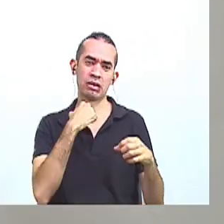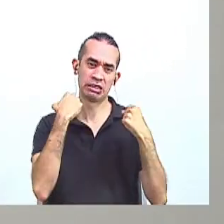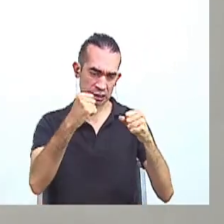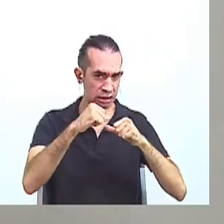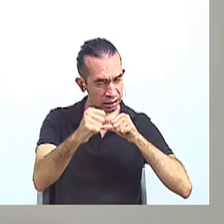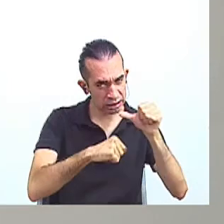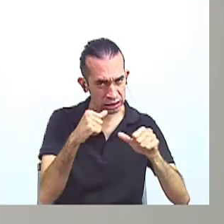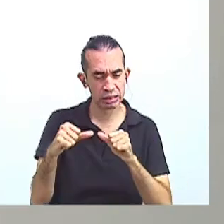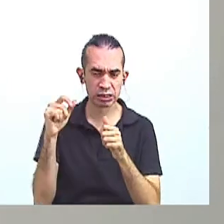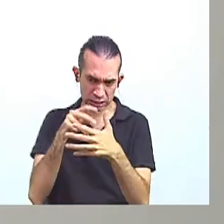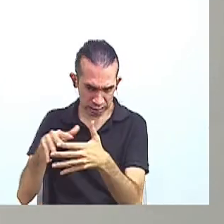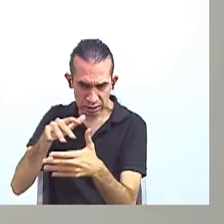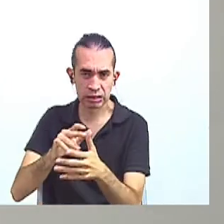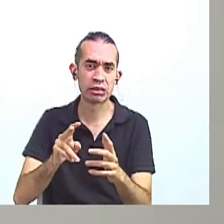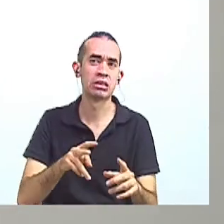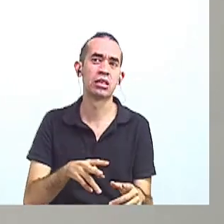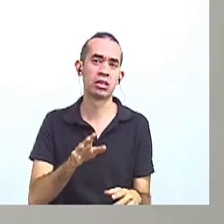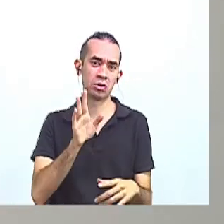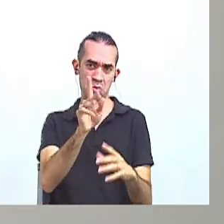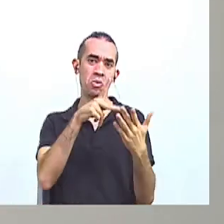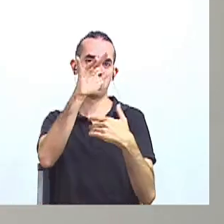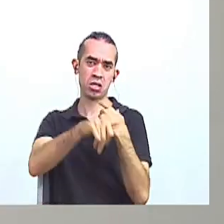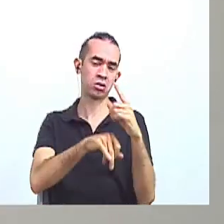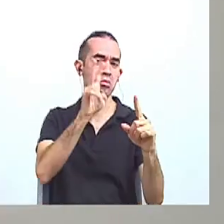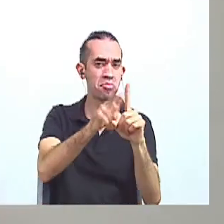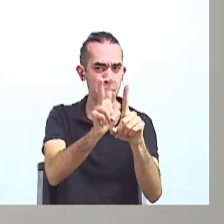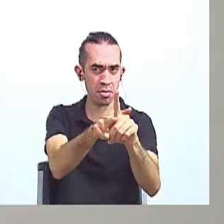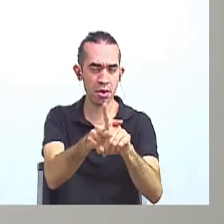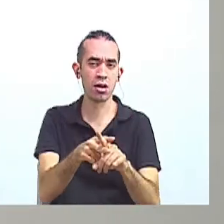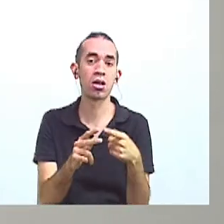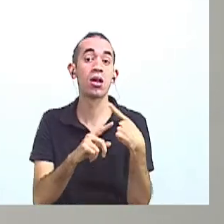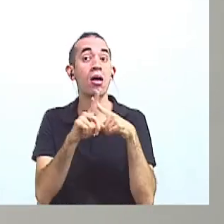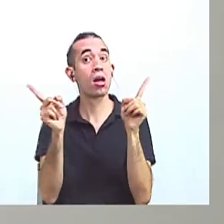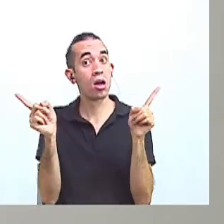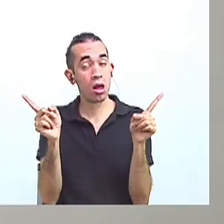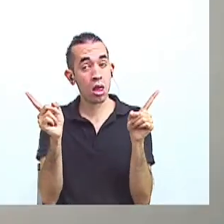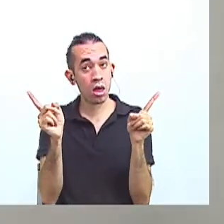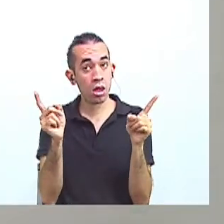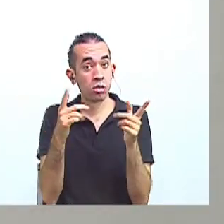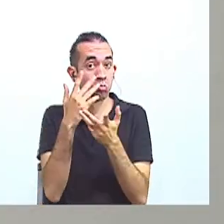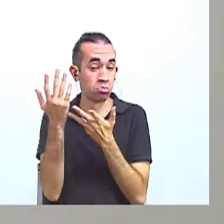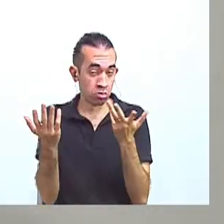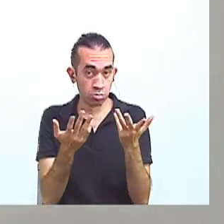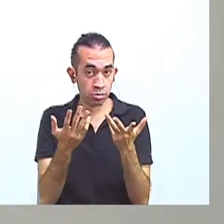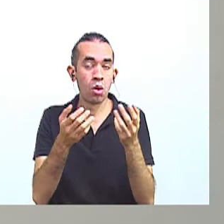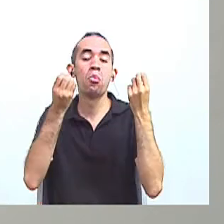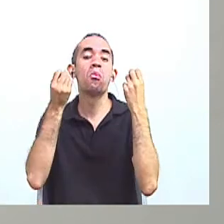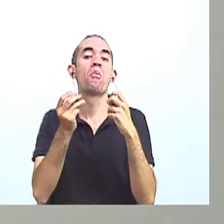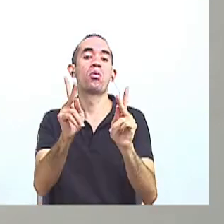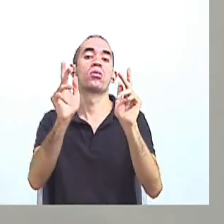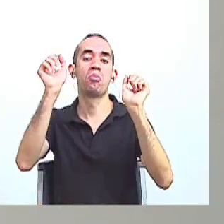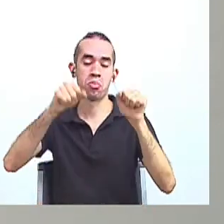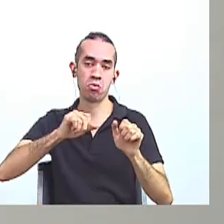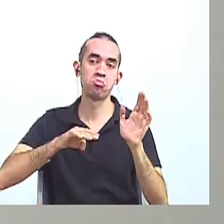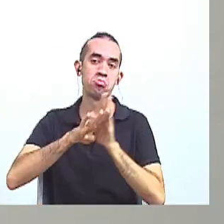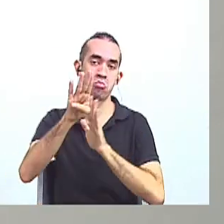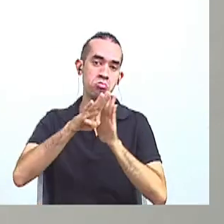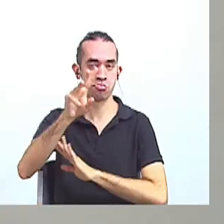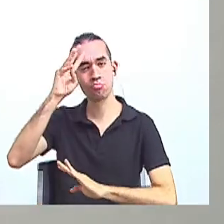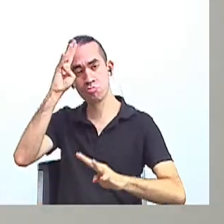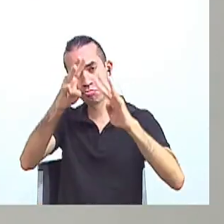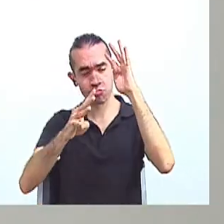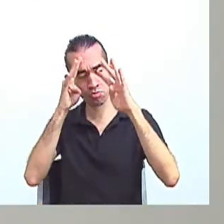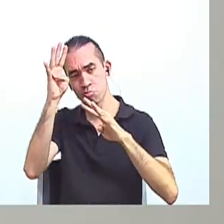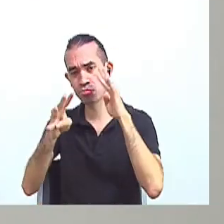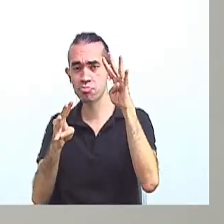preparation and implementation of your projects, but it gives you the chance to develop your